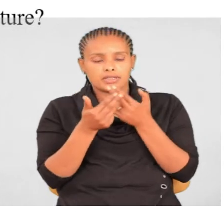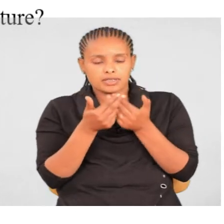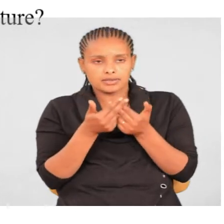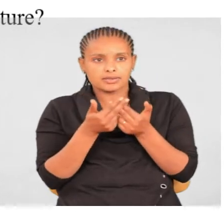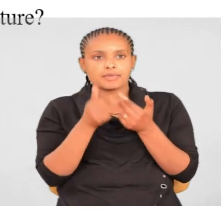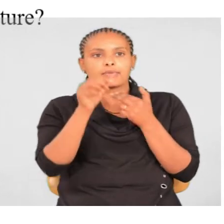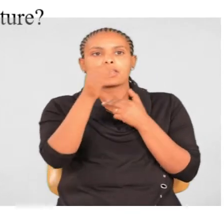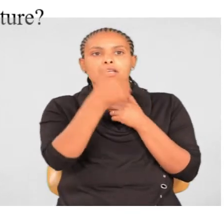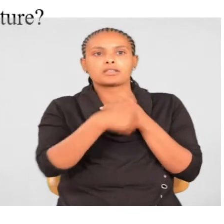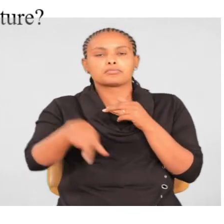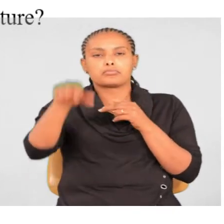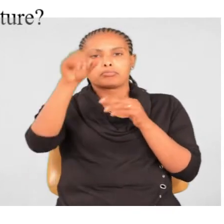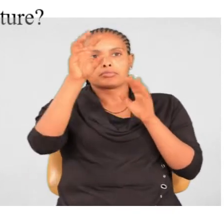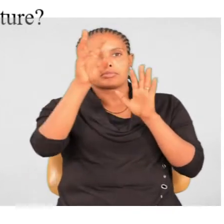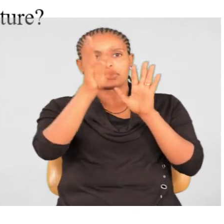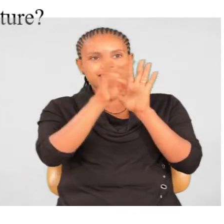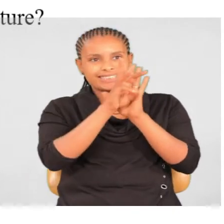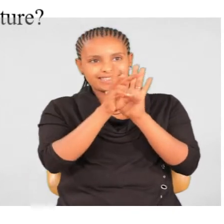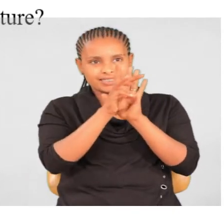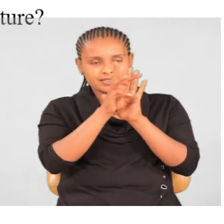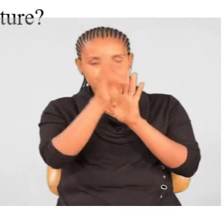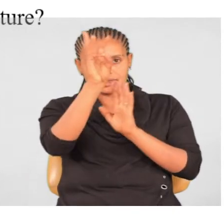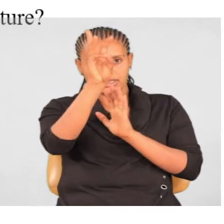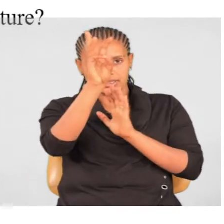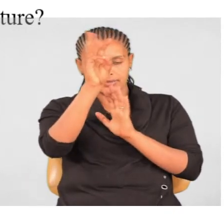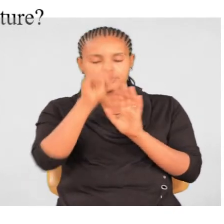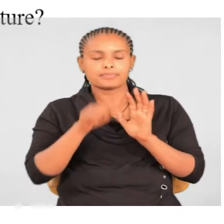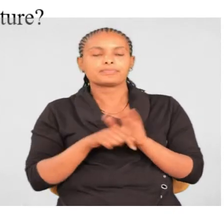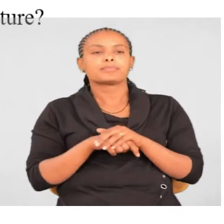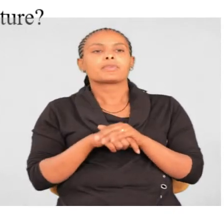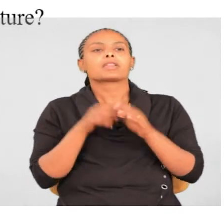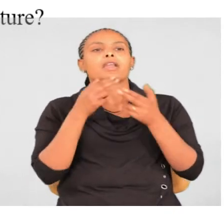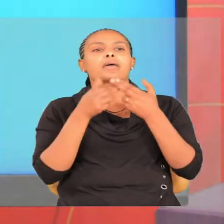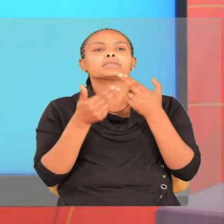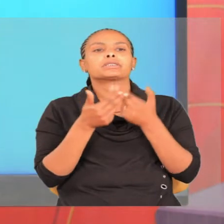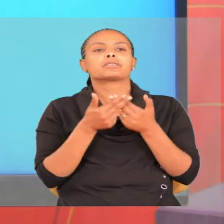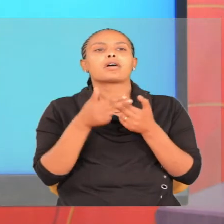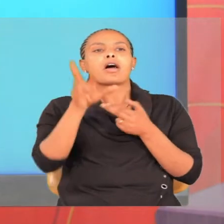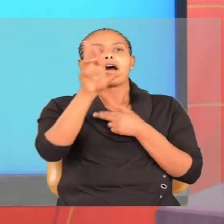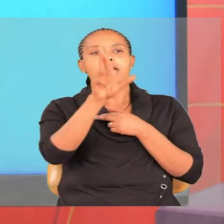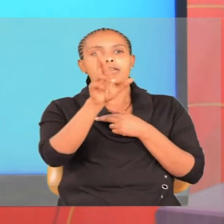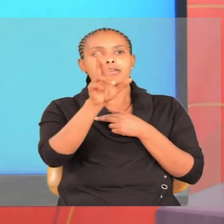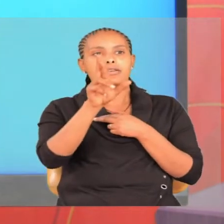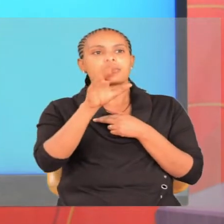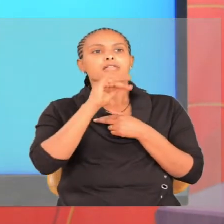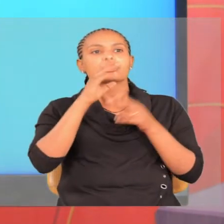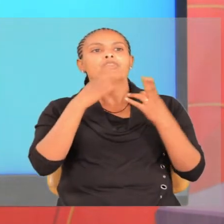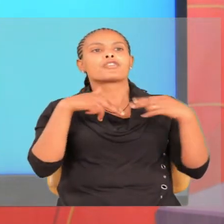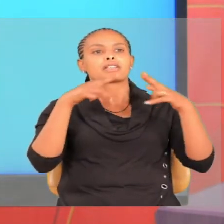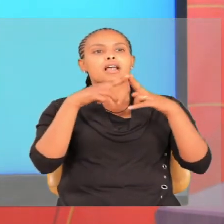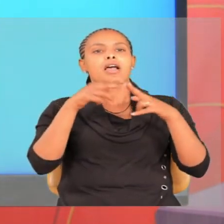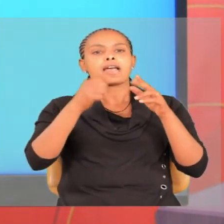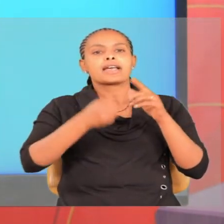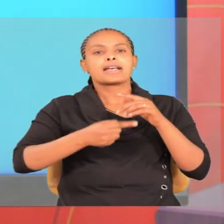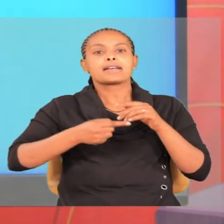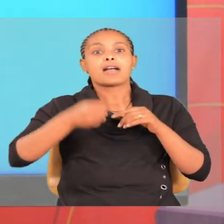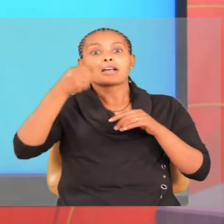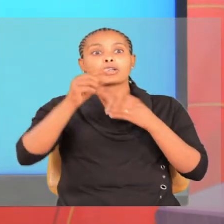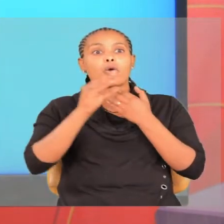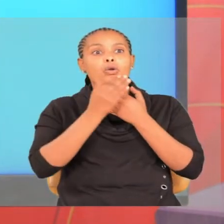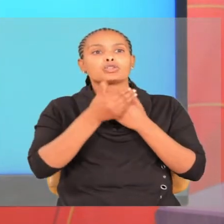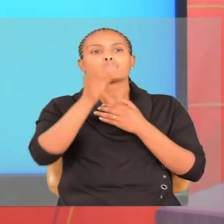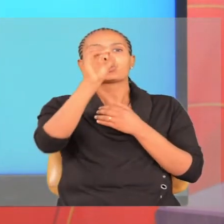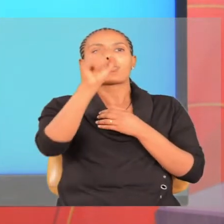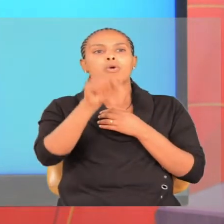3.75 times 10 raised to minus 6 times R is universal gas constant having value